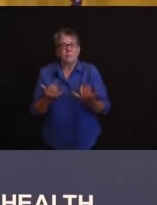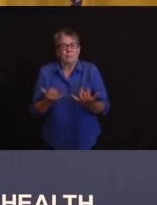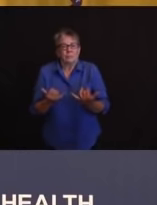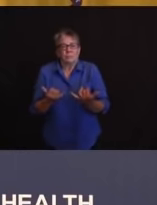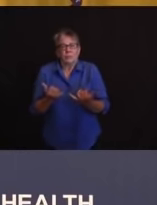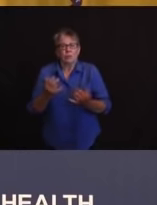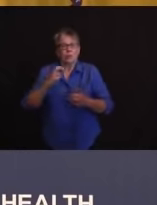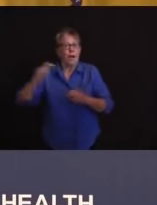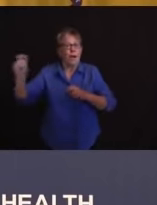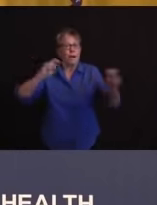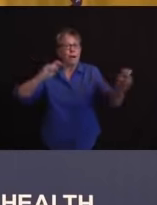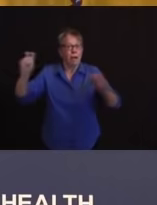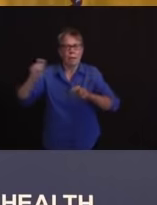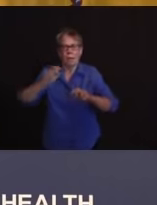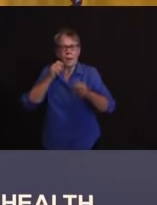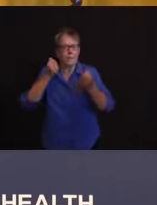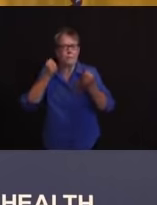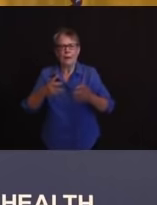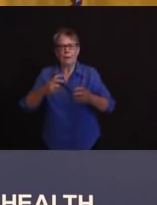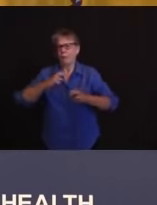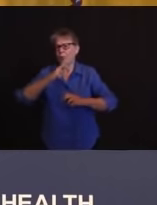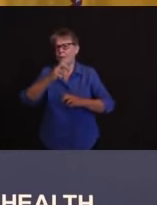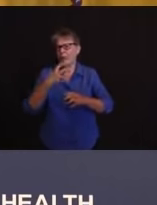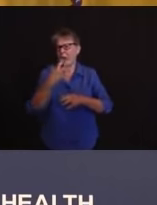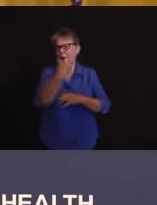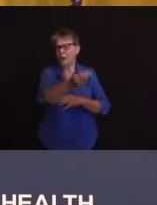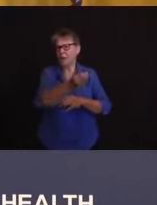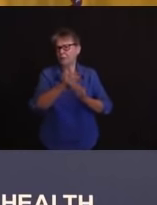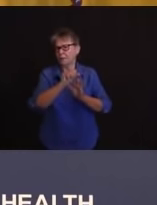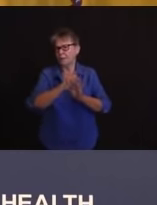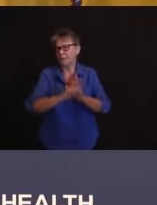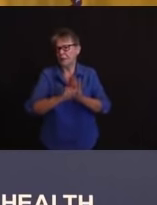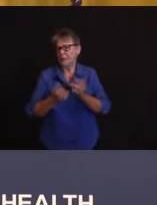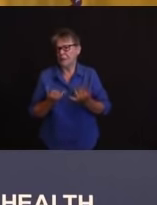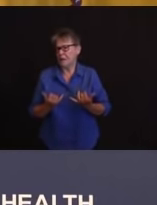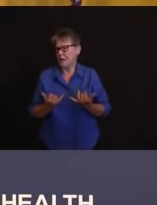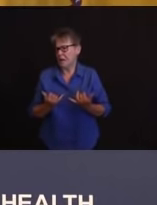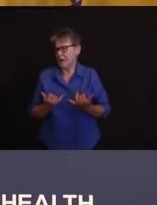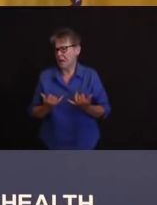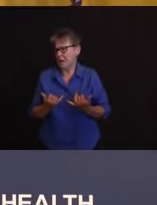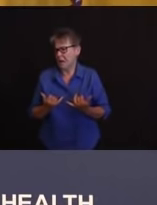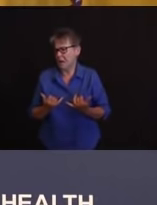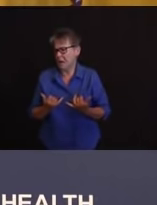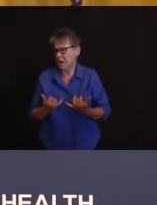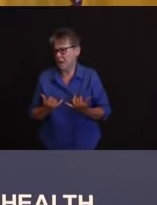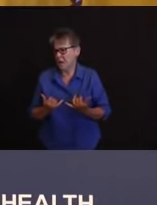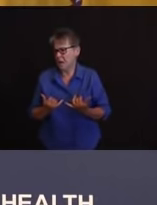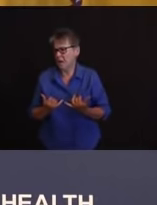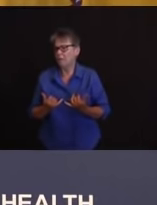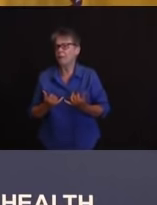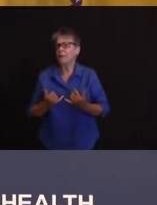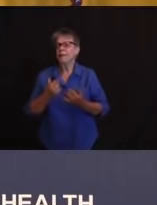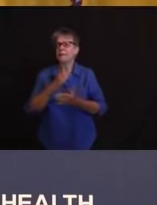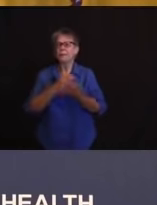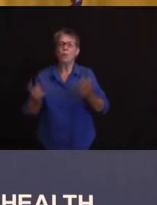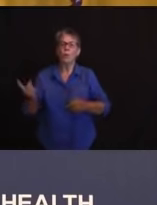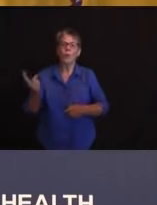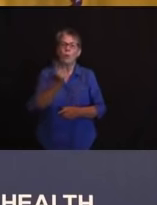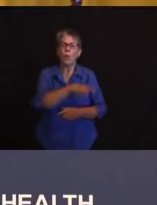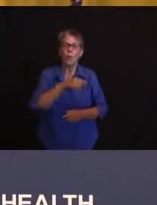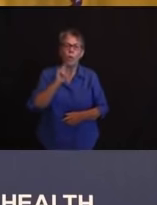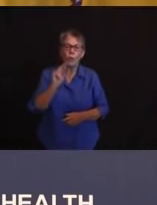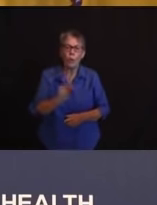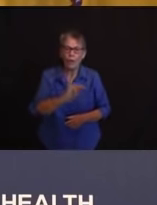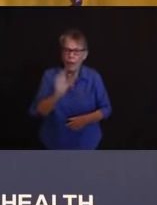a week on the Outer Banks or on Cape Cod or something, that's not happening. Some of it,